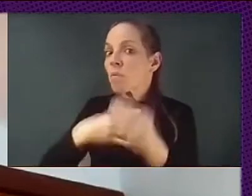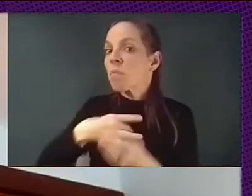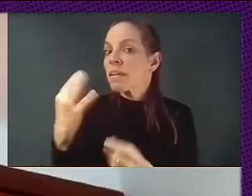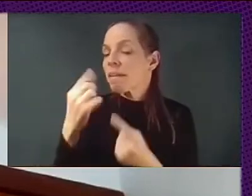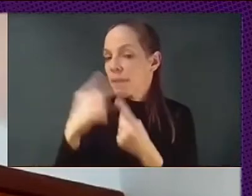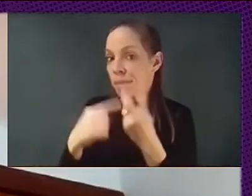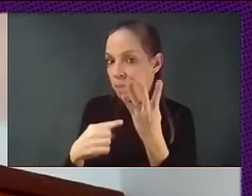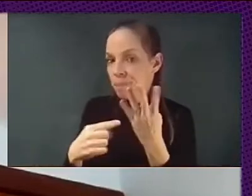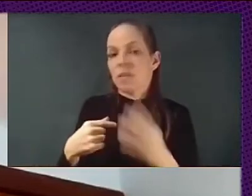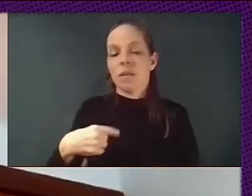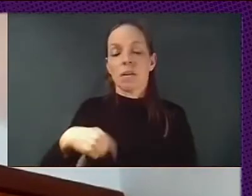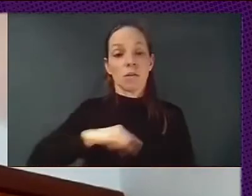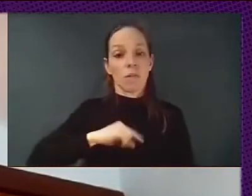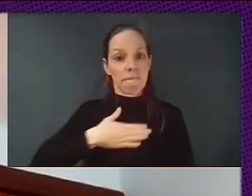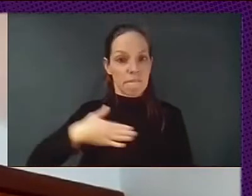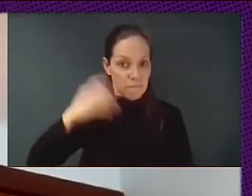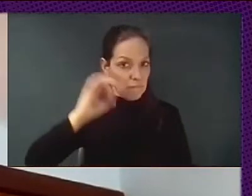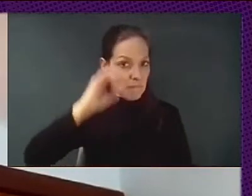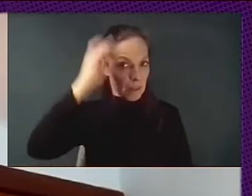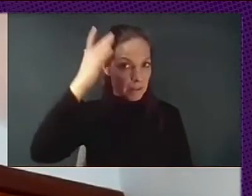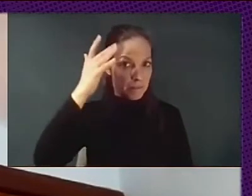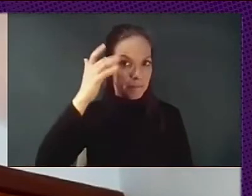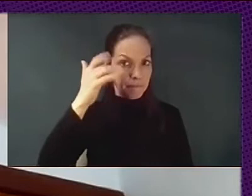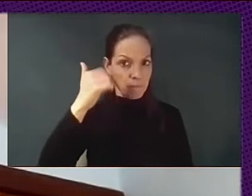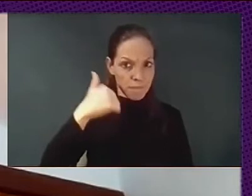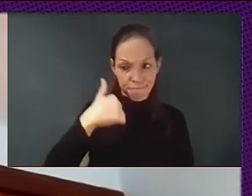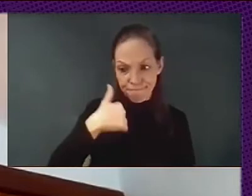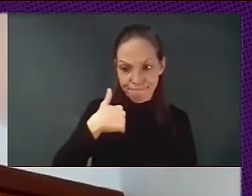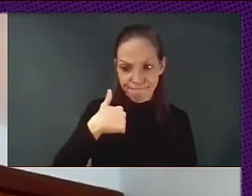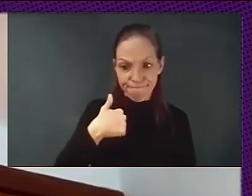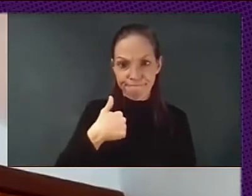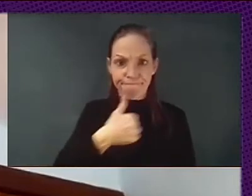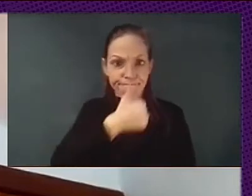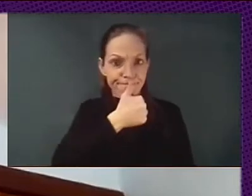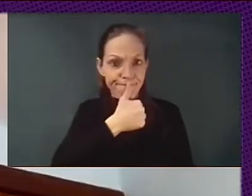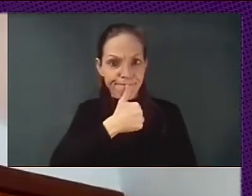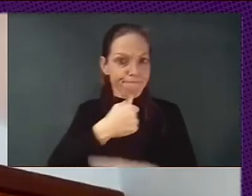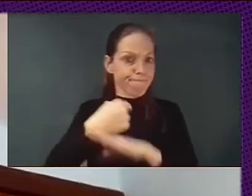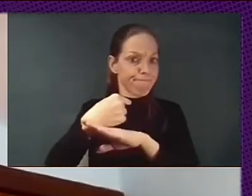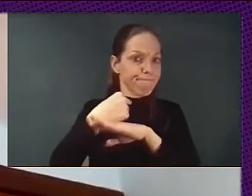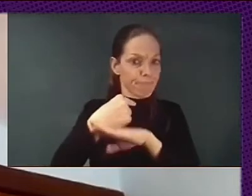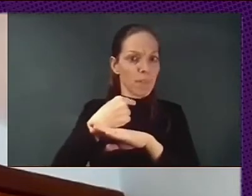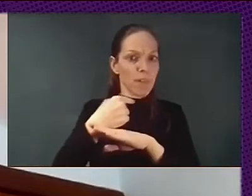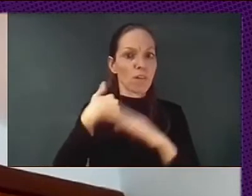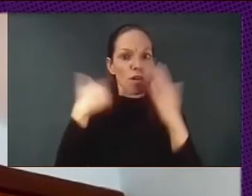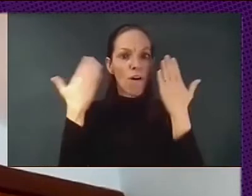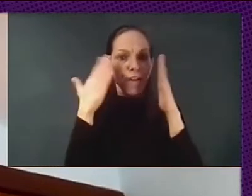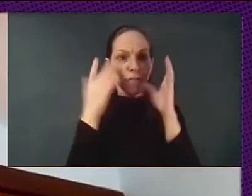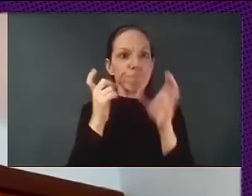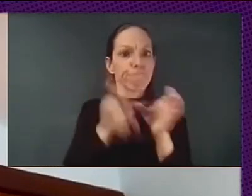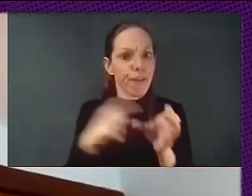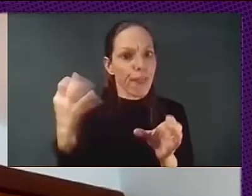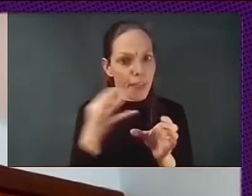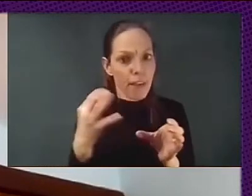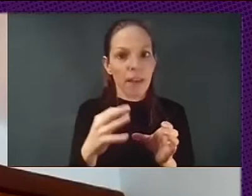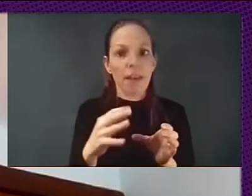stuck in Facebook. Because right now, if you want to use, say, a Mastodon, you have to now yourself move over there. Then you have to convince your friends